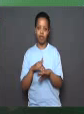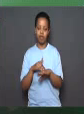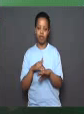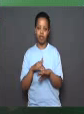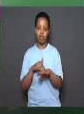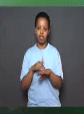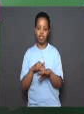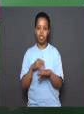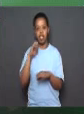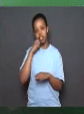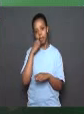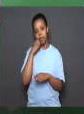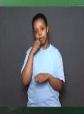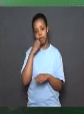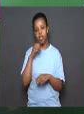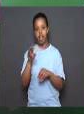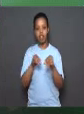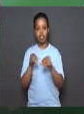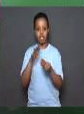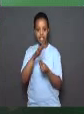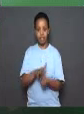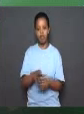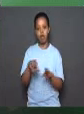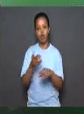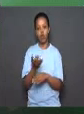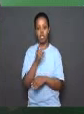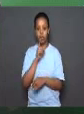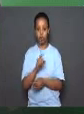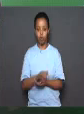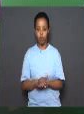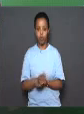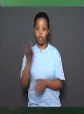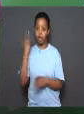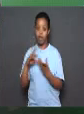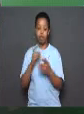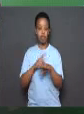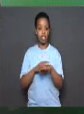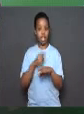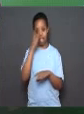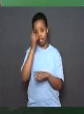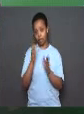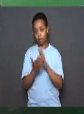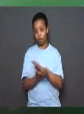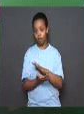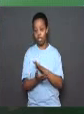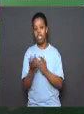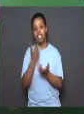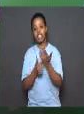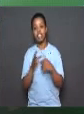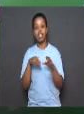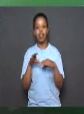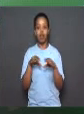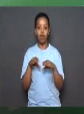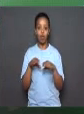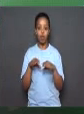that affect enzyme activity. Last time, we discussed the